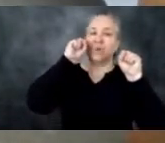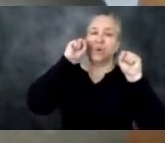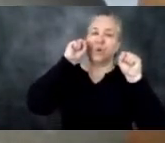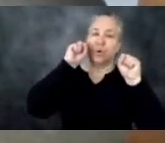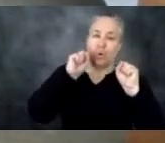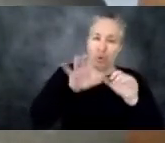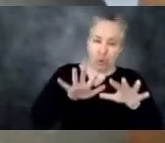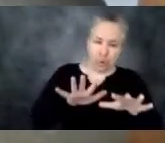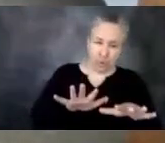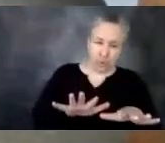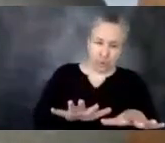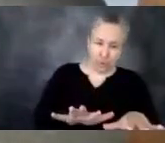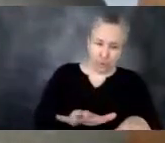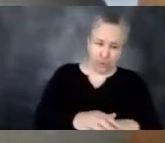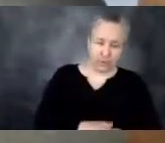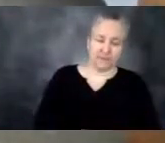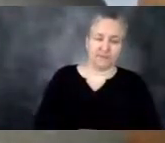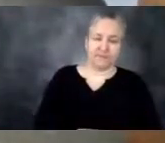and exhale